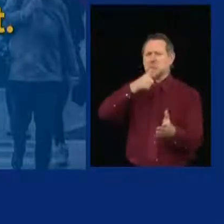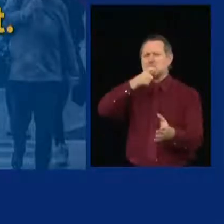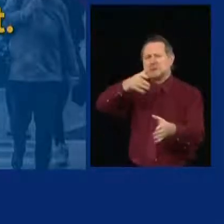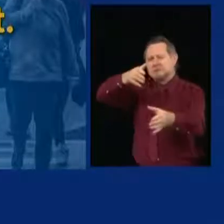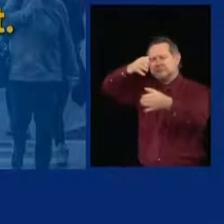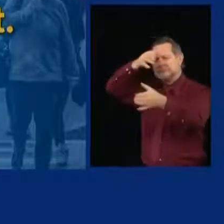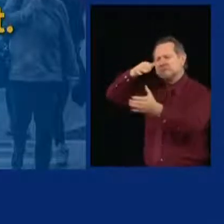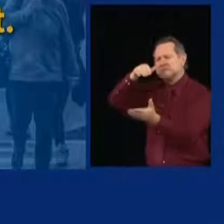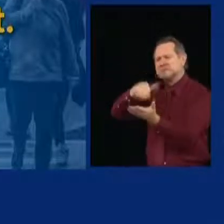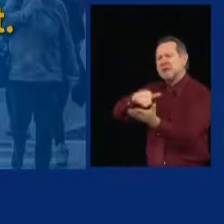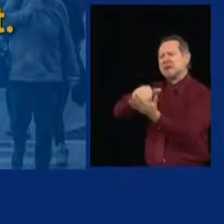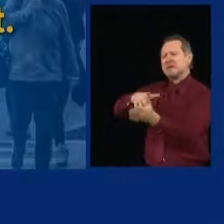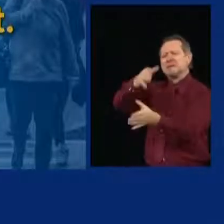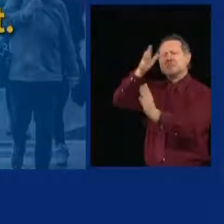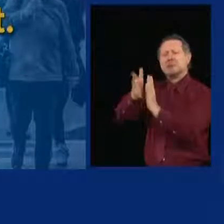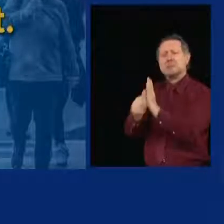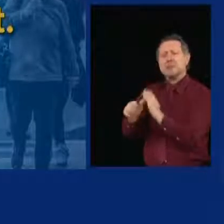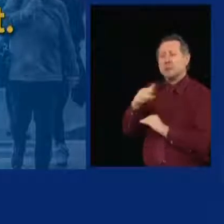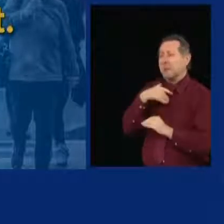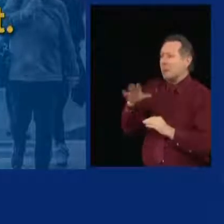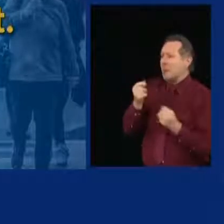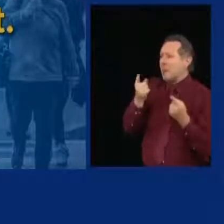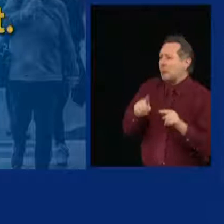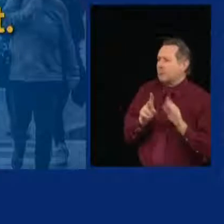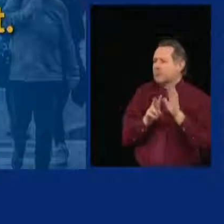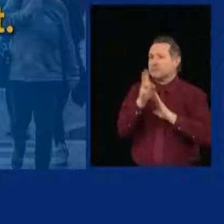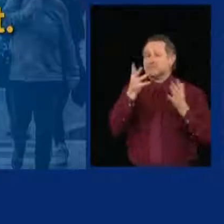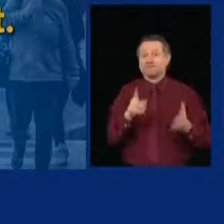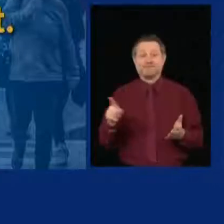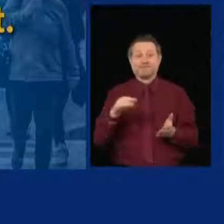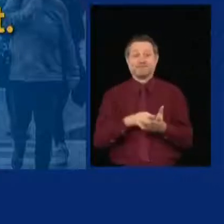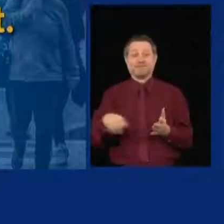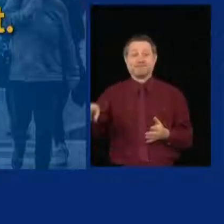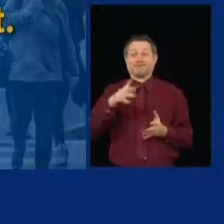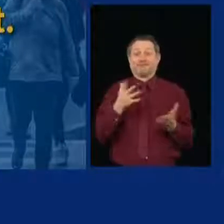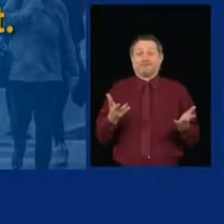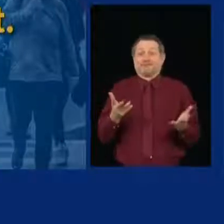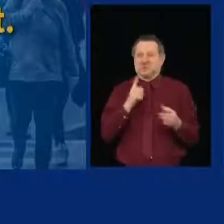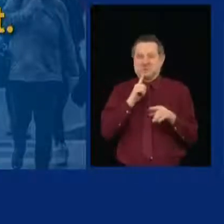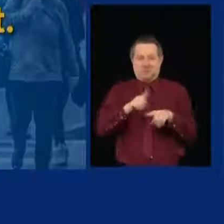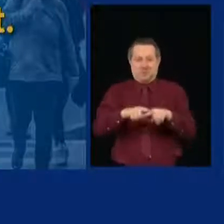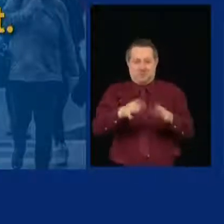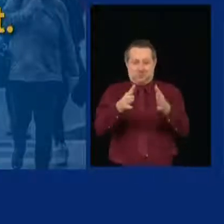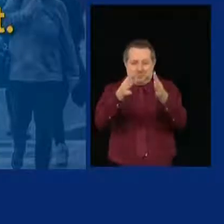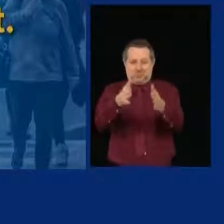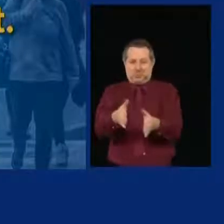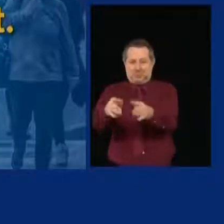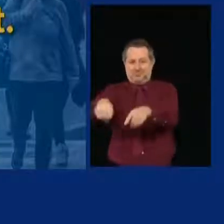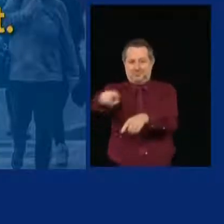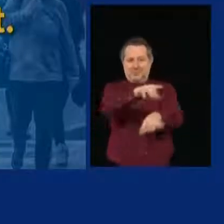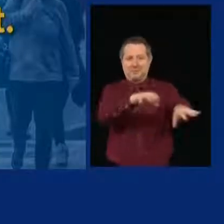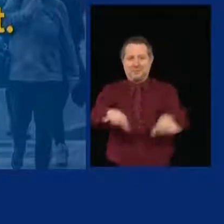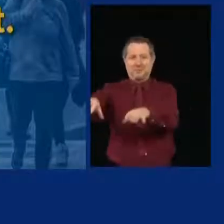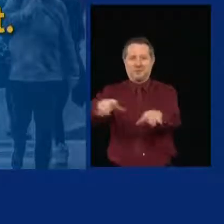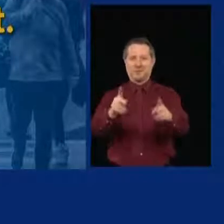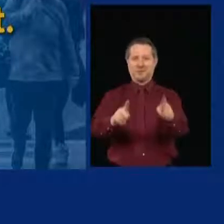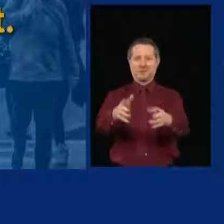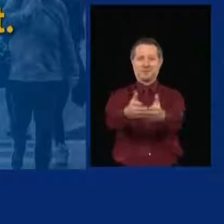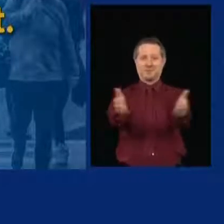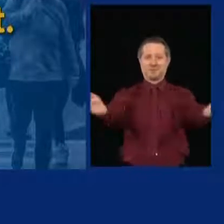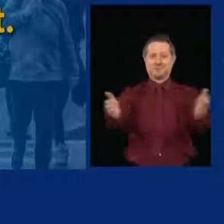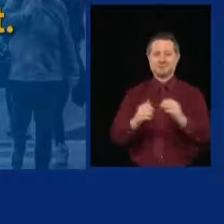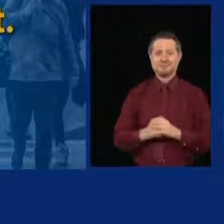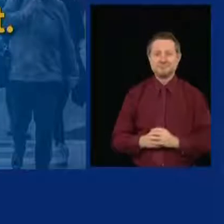you what's going to happen. But I don't know how people are going to react. Well, then I can't tell you what's going to happen.